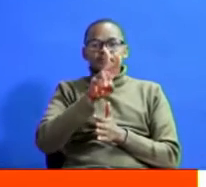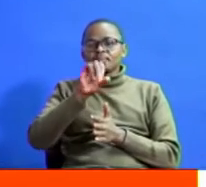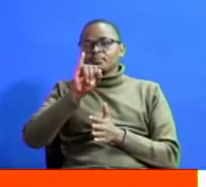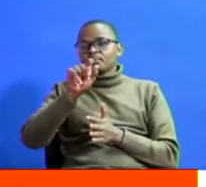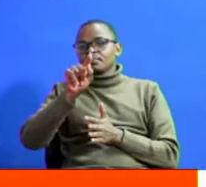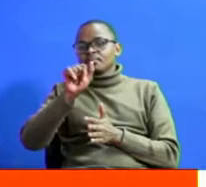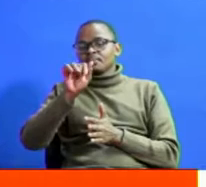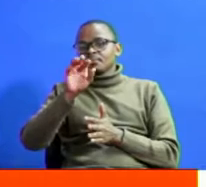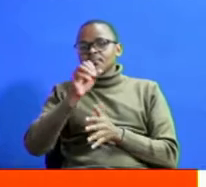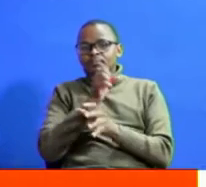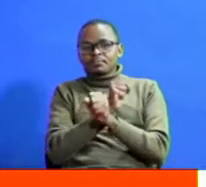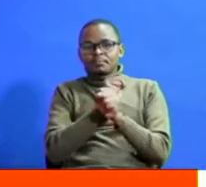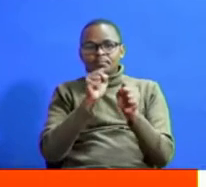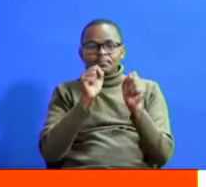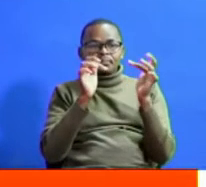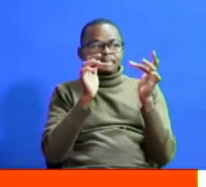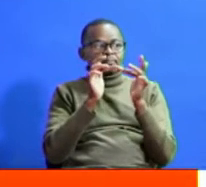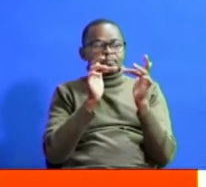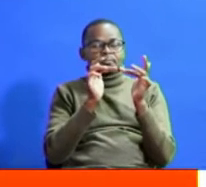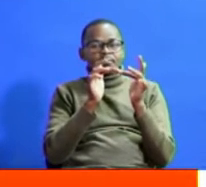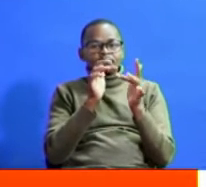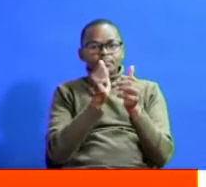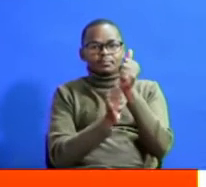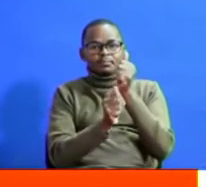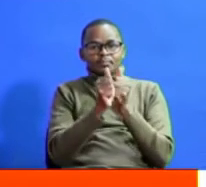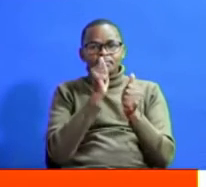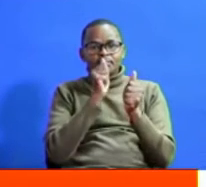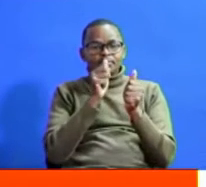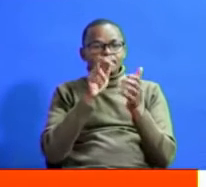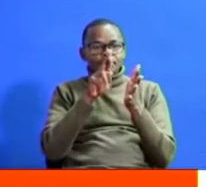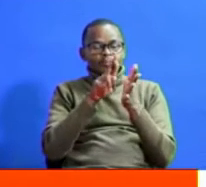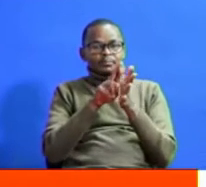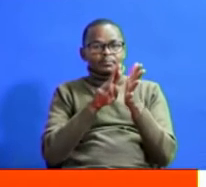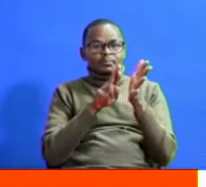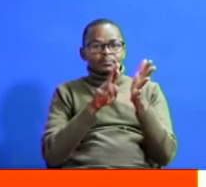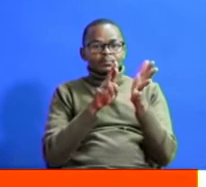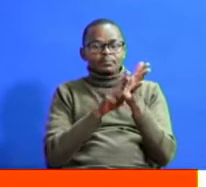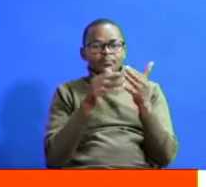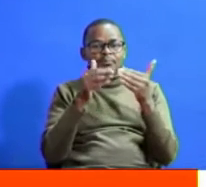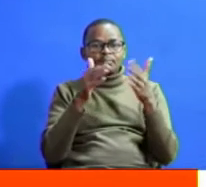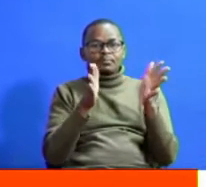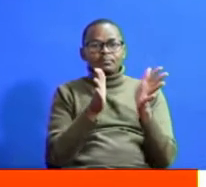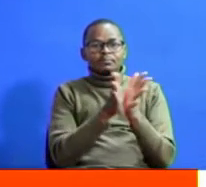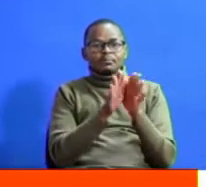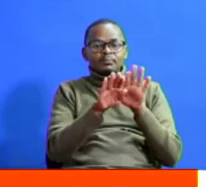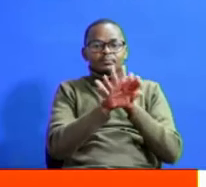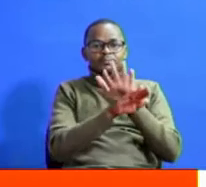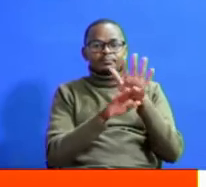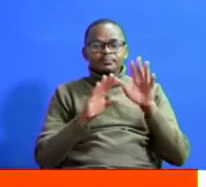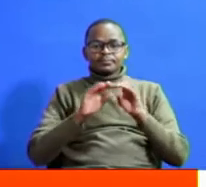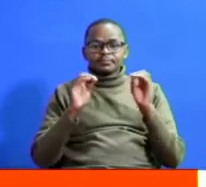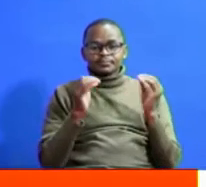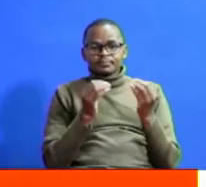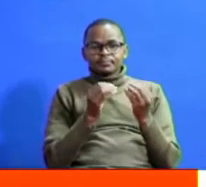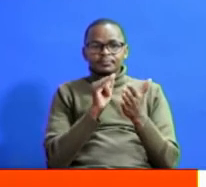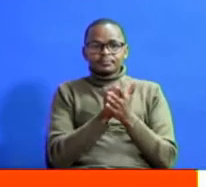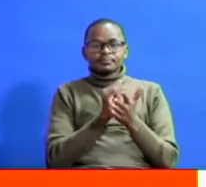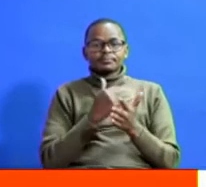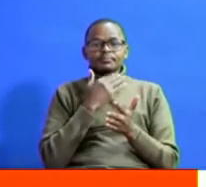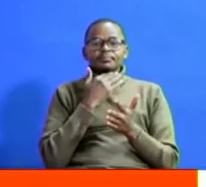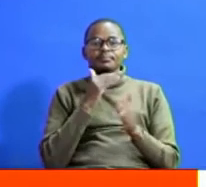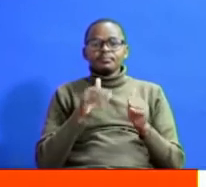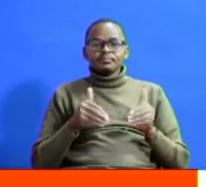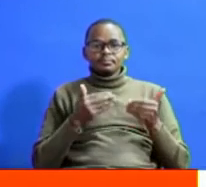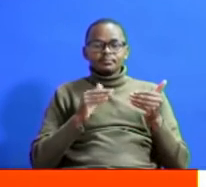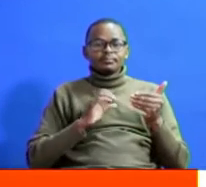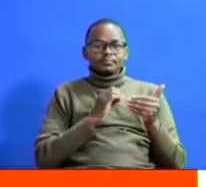and Survivors Network, which is a recognized community-based organization that seeks to give